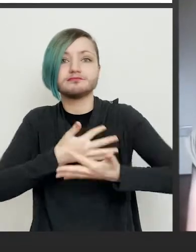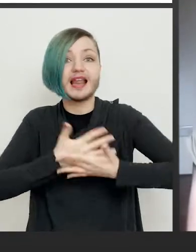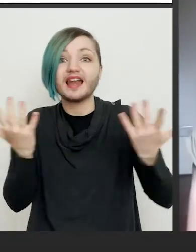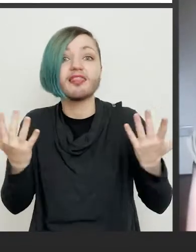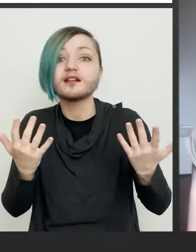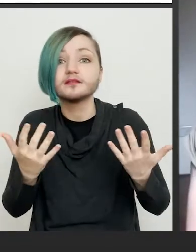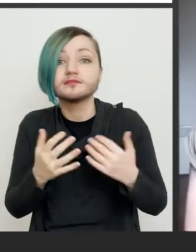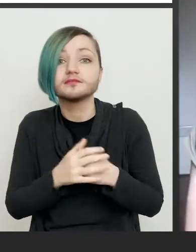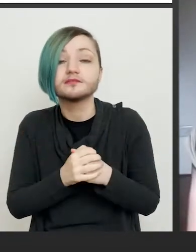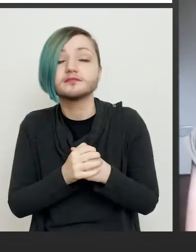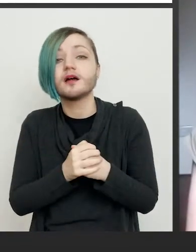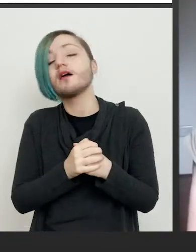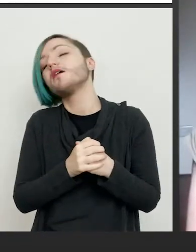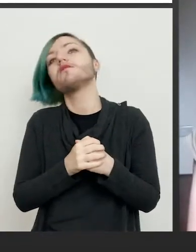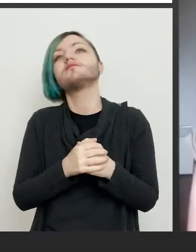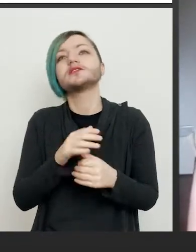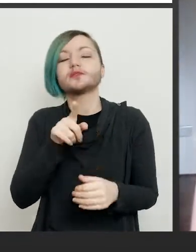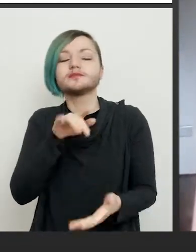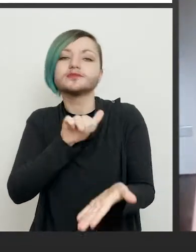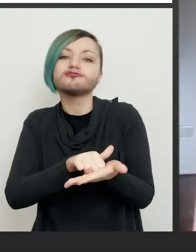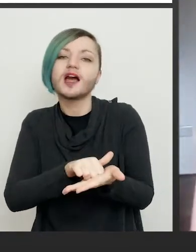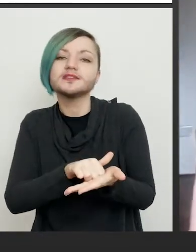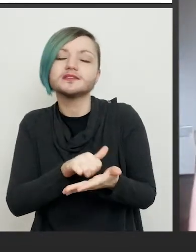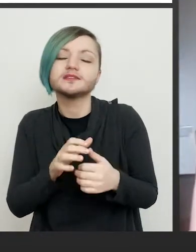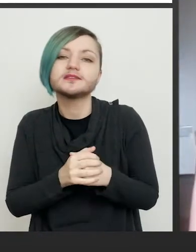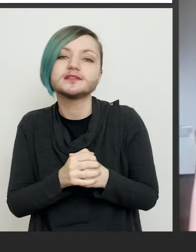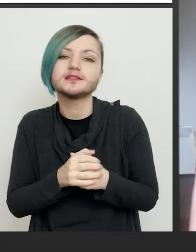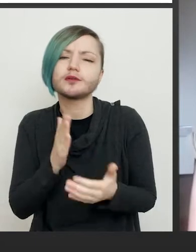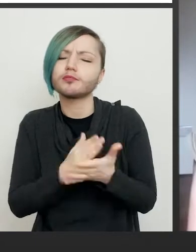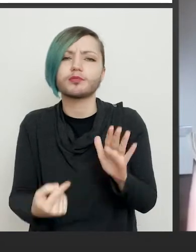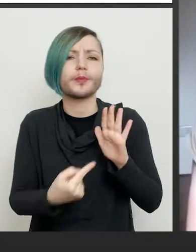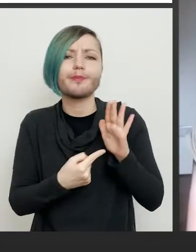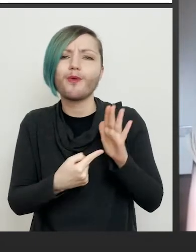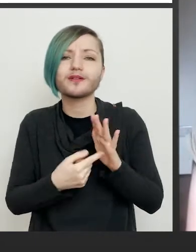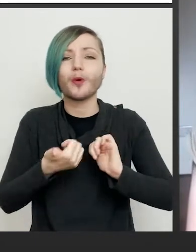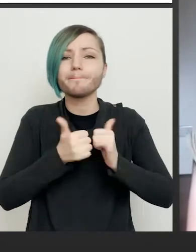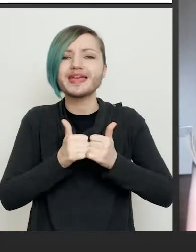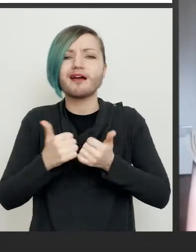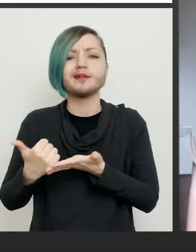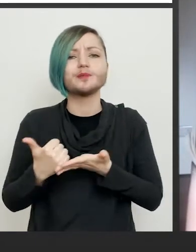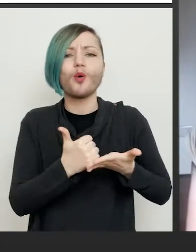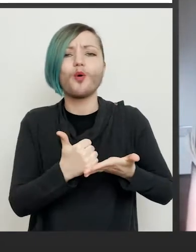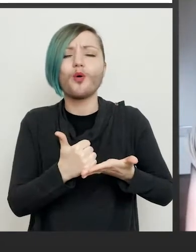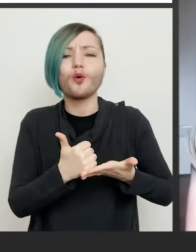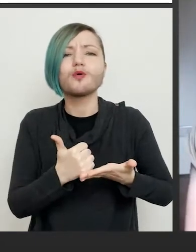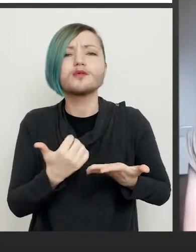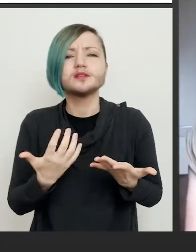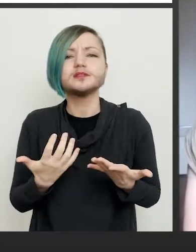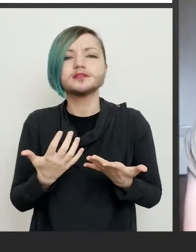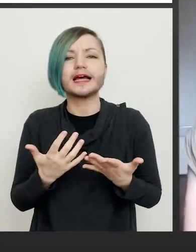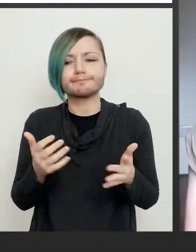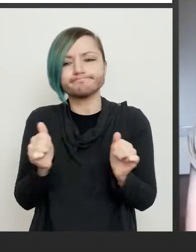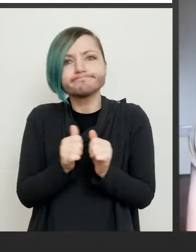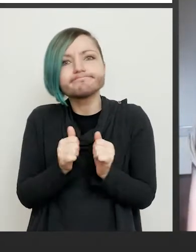broad word. So I think you're absolutely right about that. And it's so, so important to have that peer support and have that